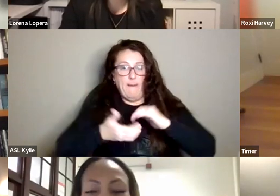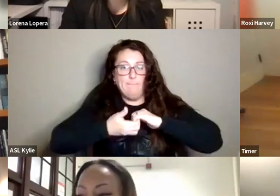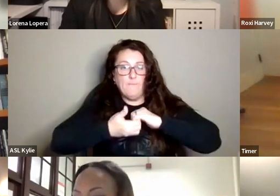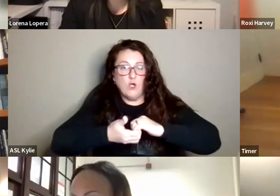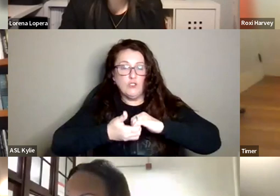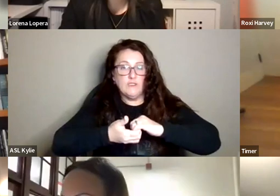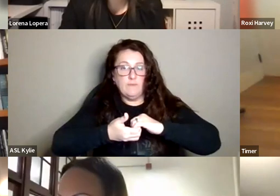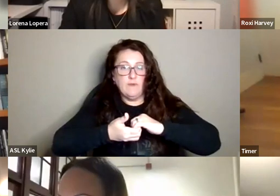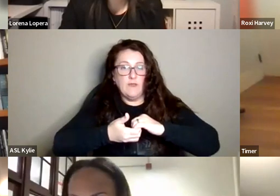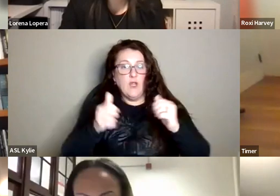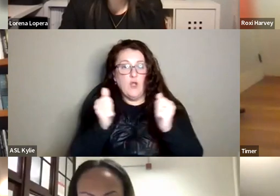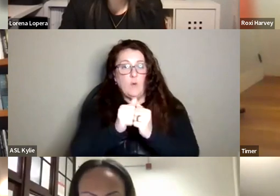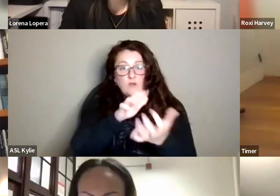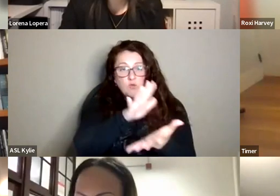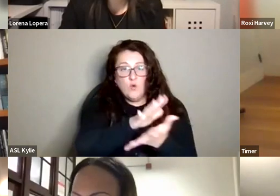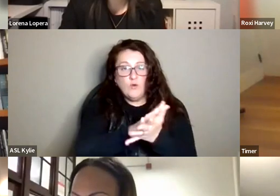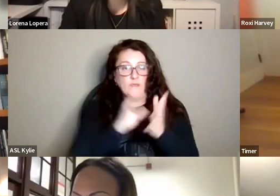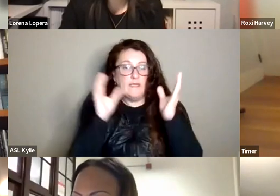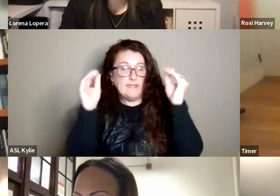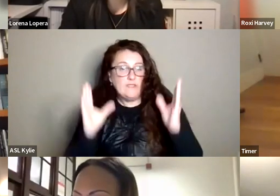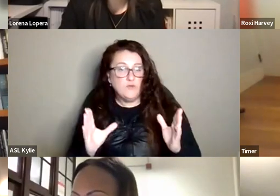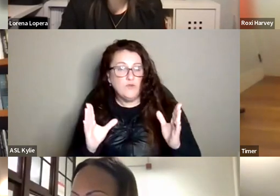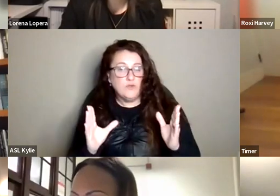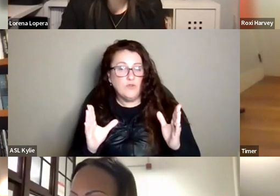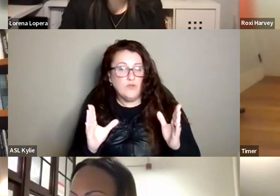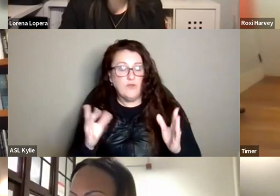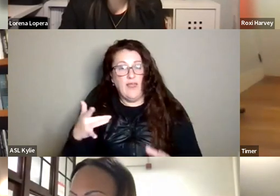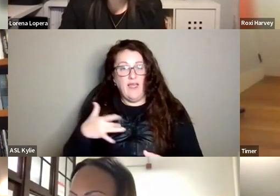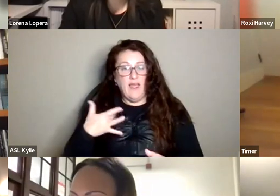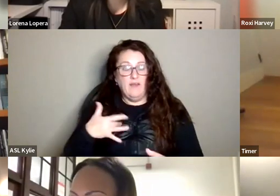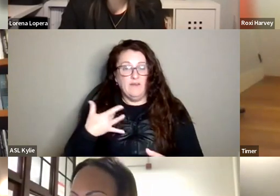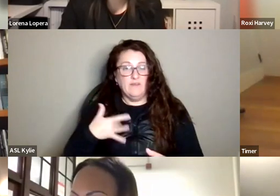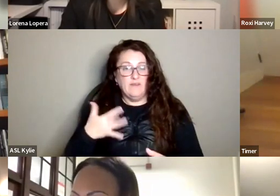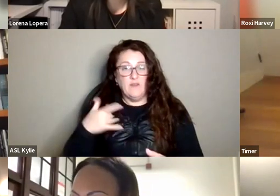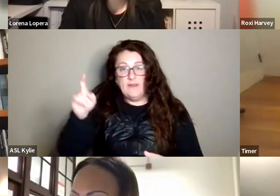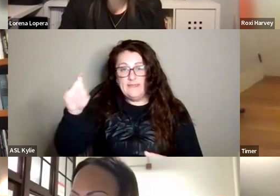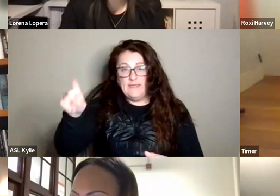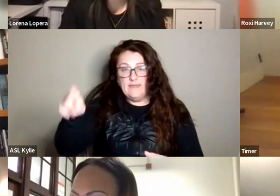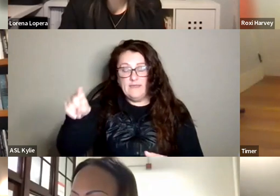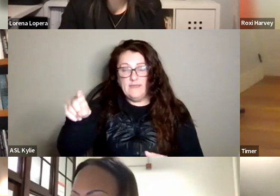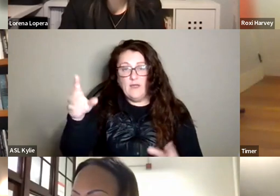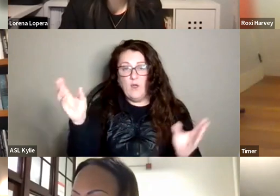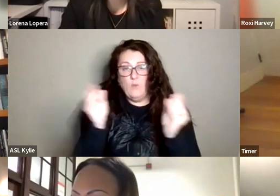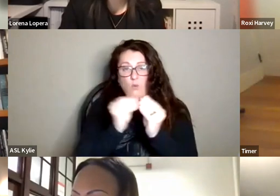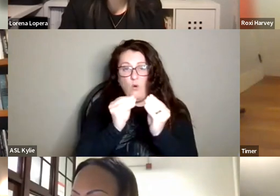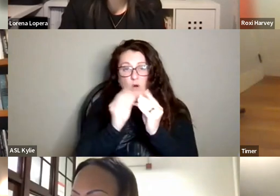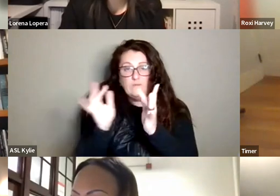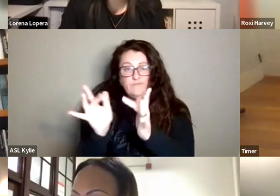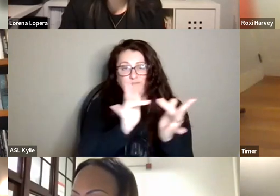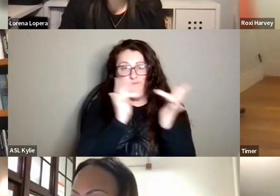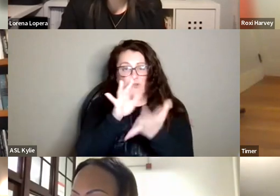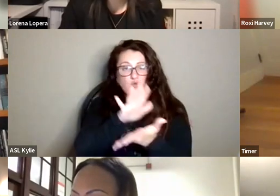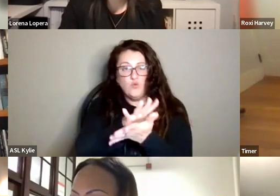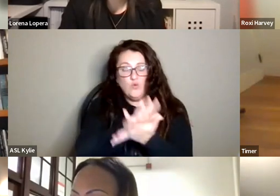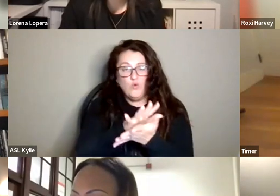partnership with our schools and teachers. I do feel that we need some more reaching out to our